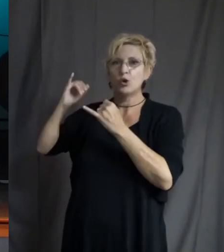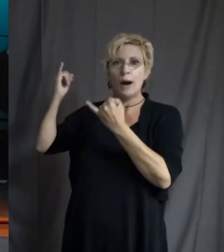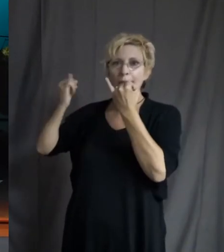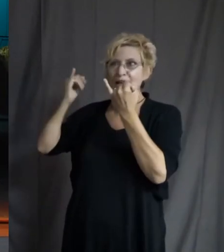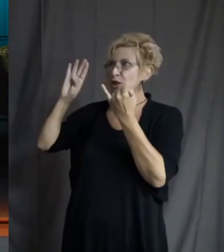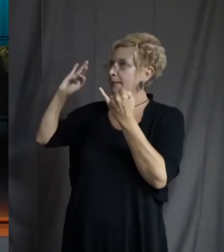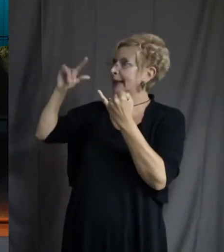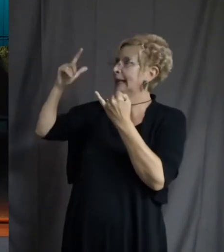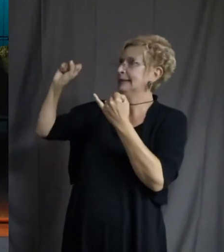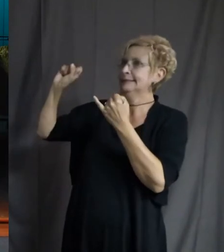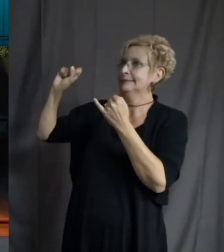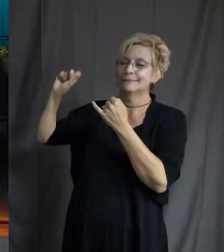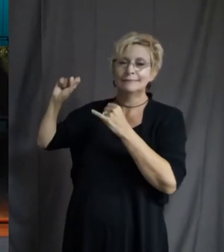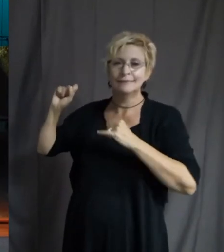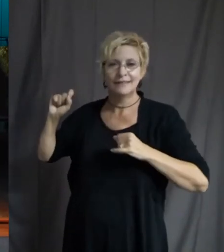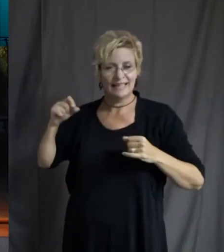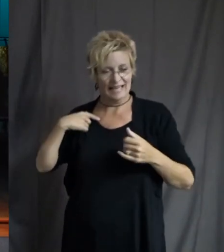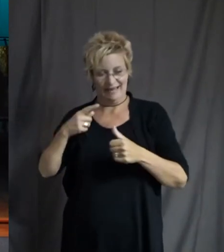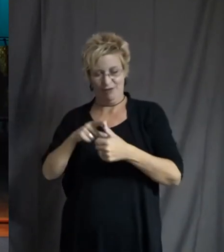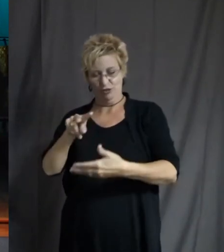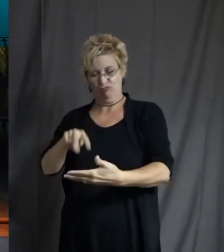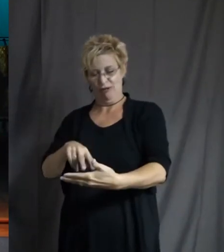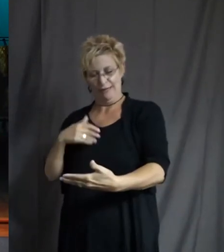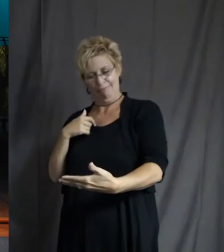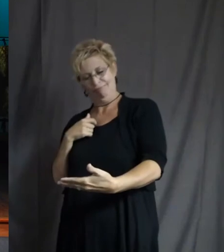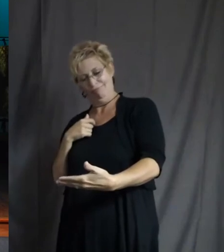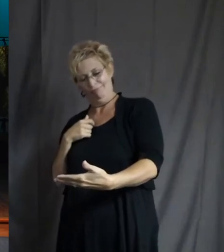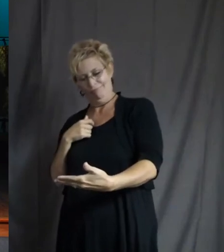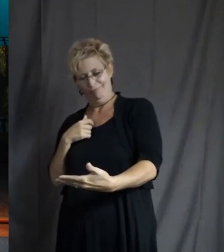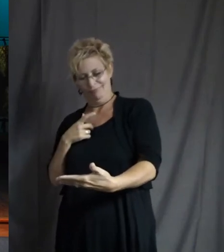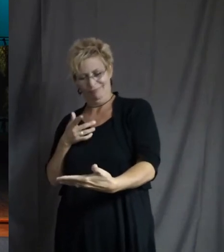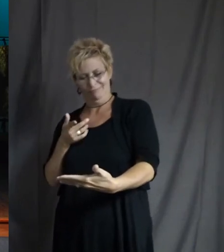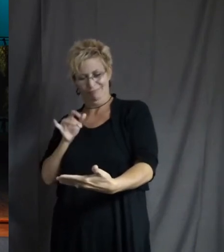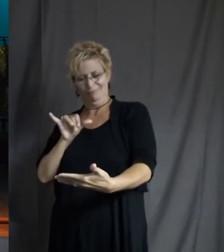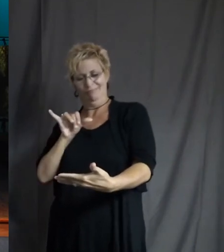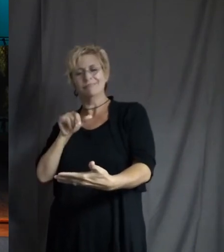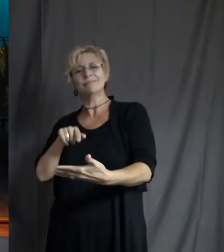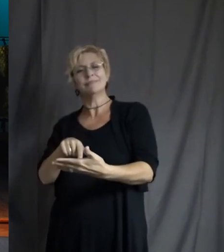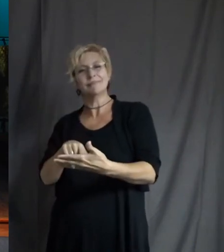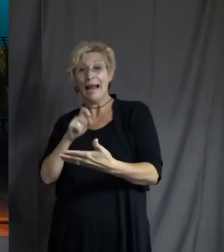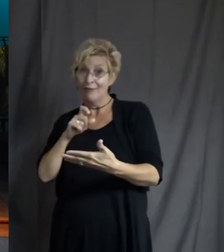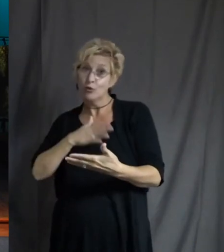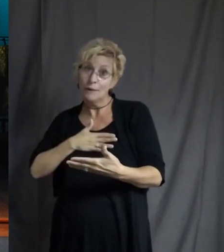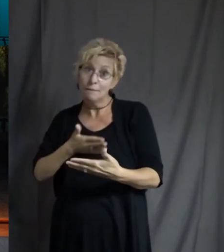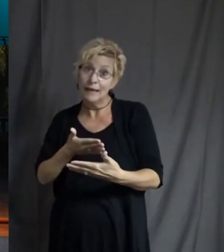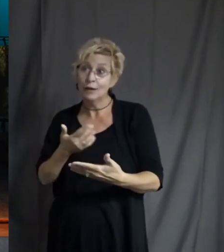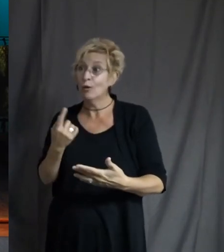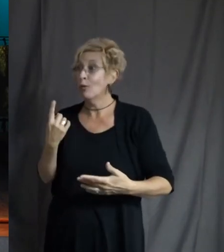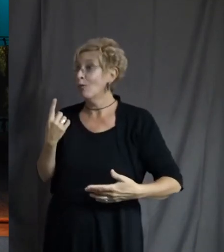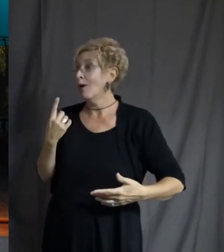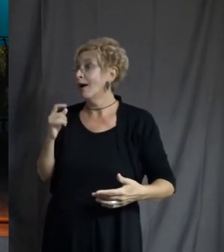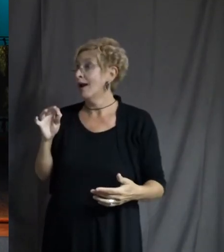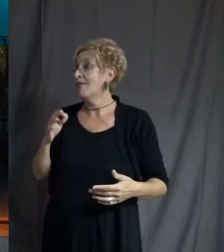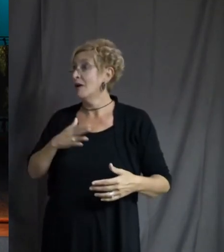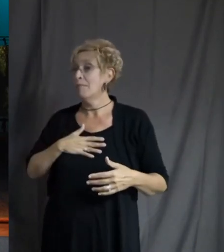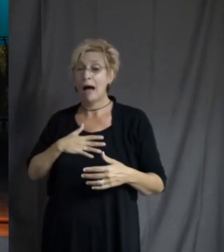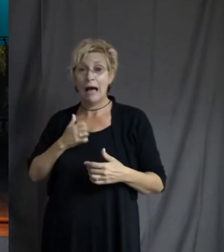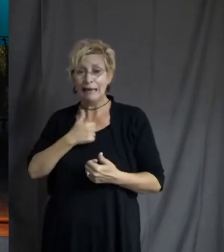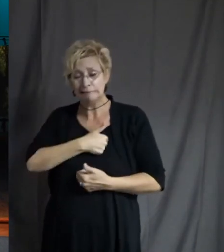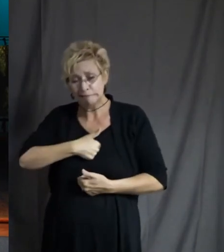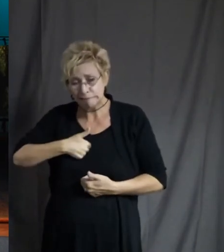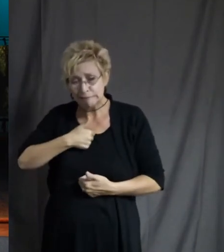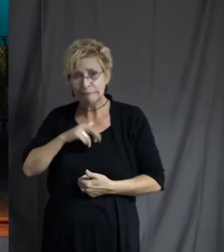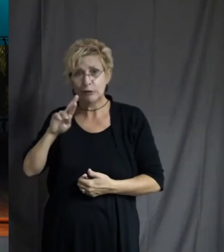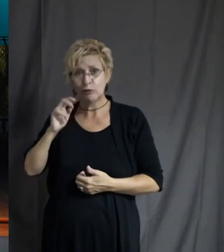beings." And when I first read that, it struck me because I'd have to admit that one of my greatest regrets in